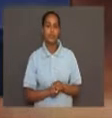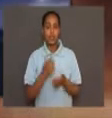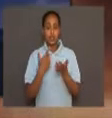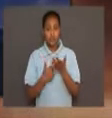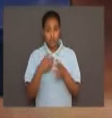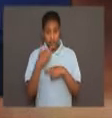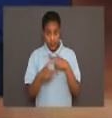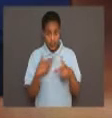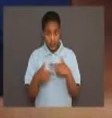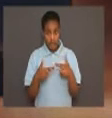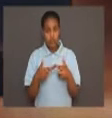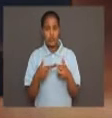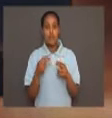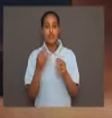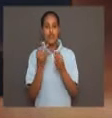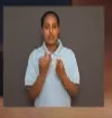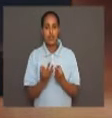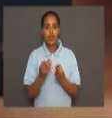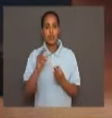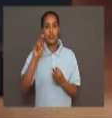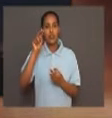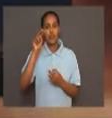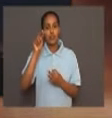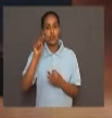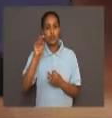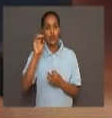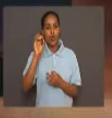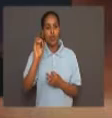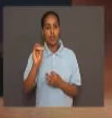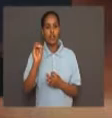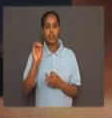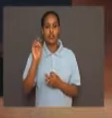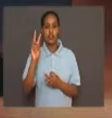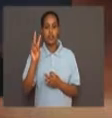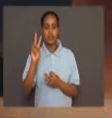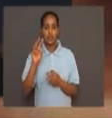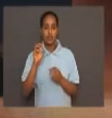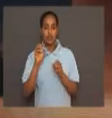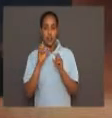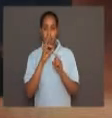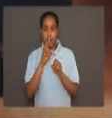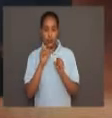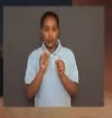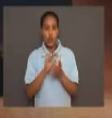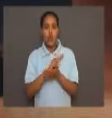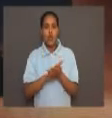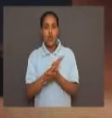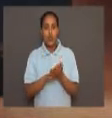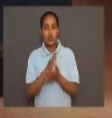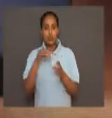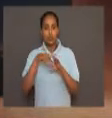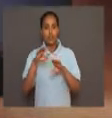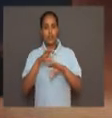This reaction forms nitrogen oxides, which are then washed into the